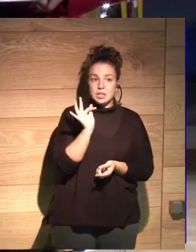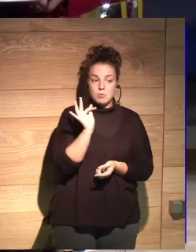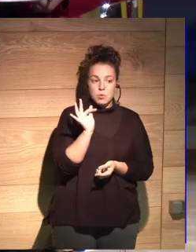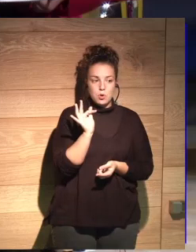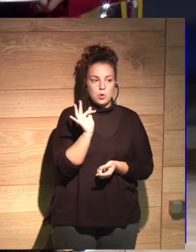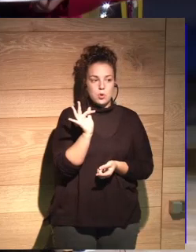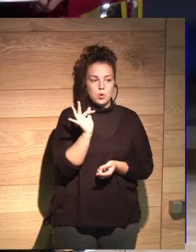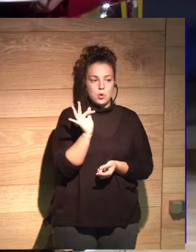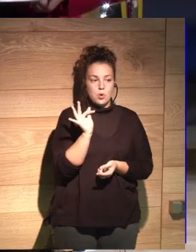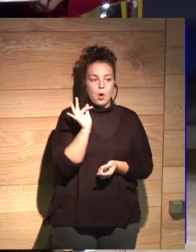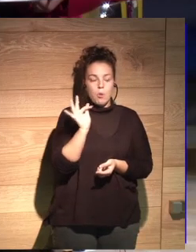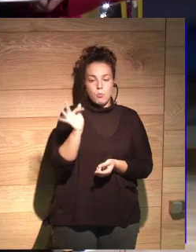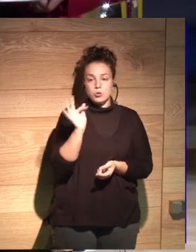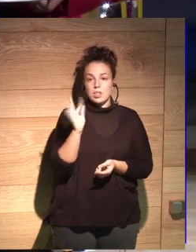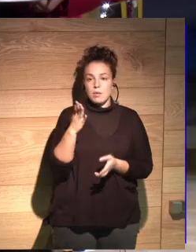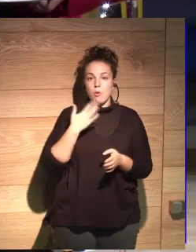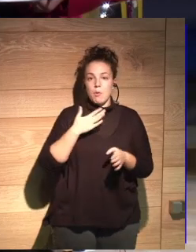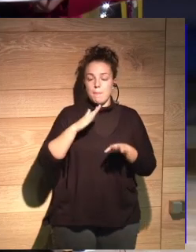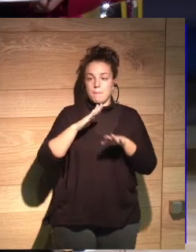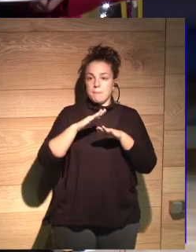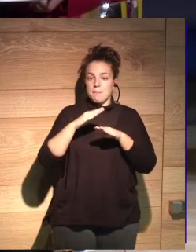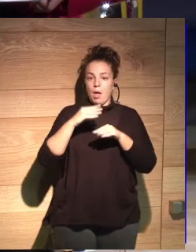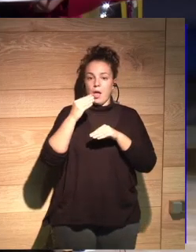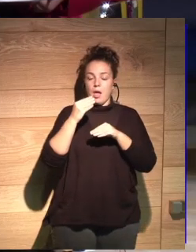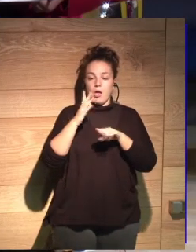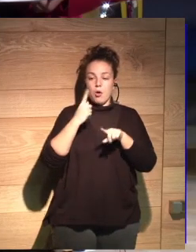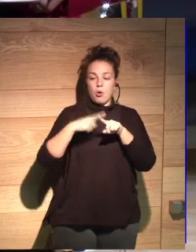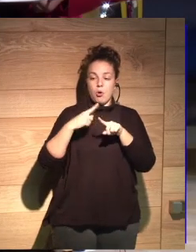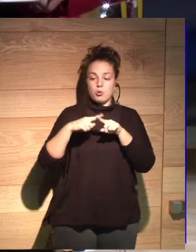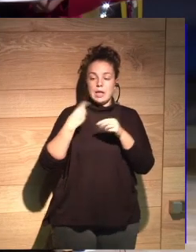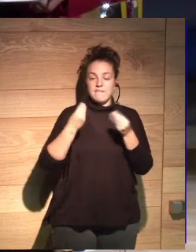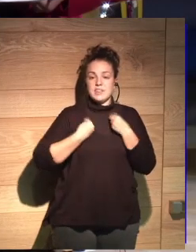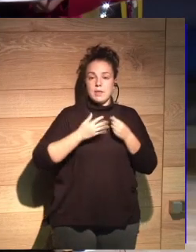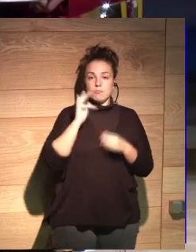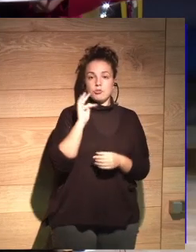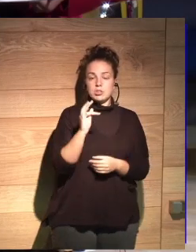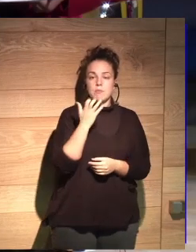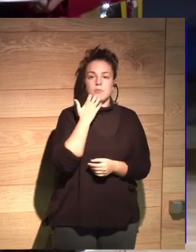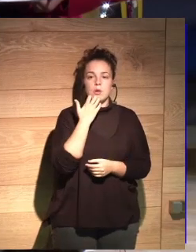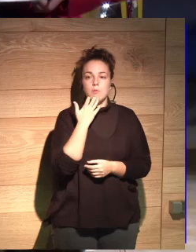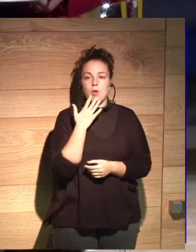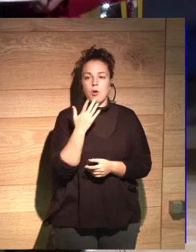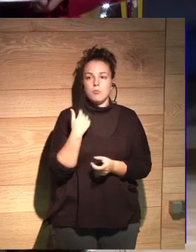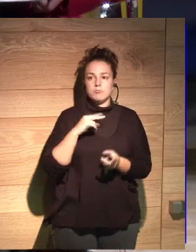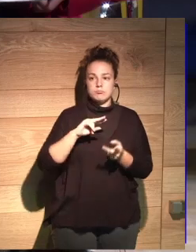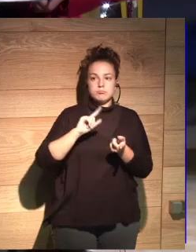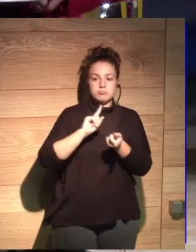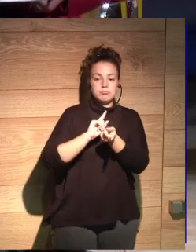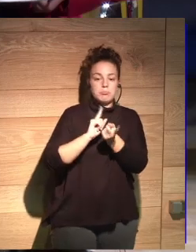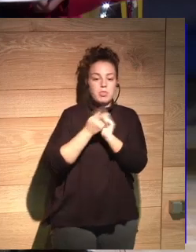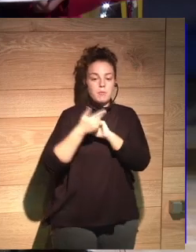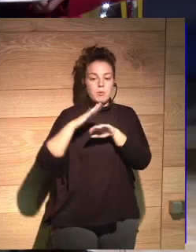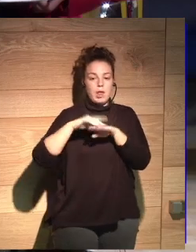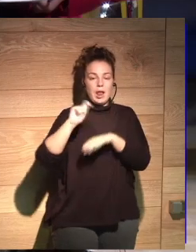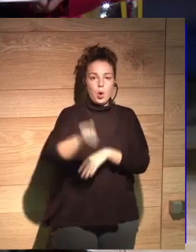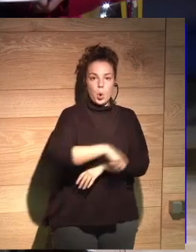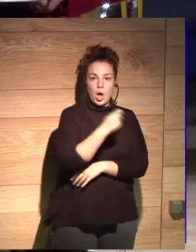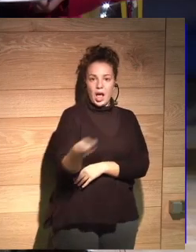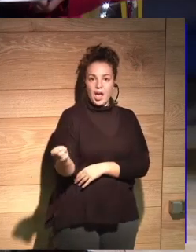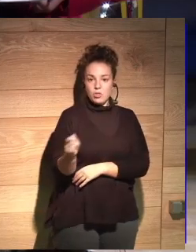A kid that is genetically engineered to be a great tennis player is being forced by his or her parents into a